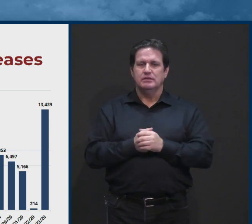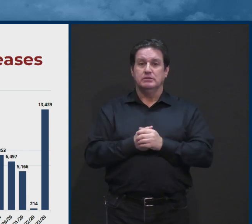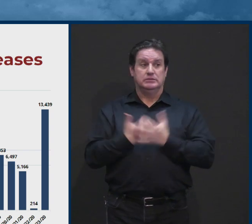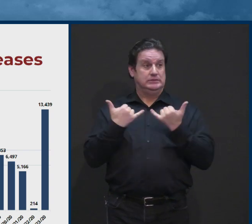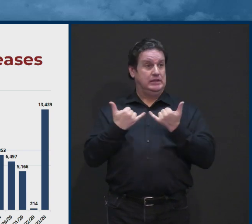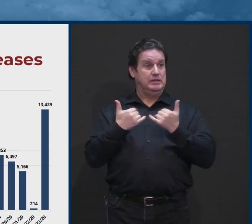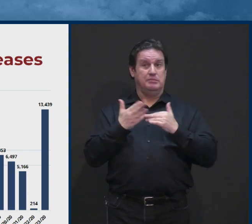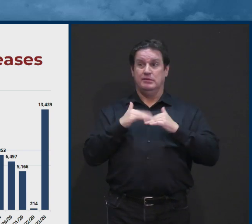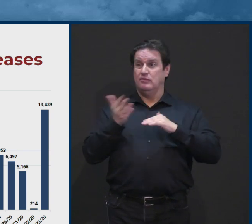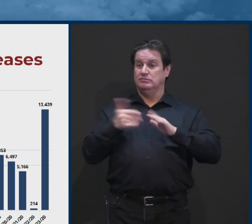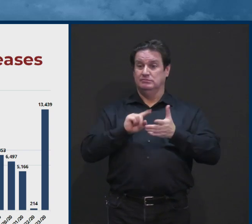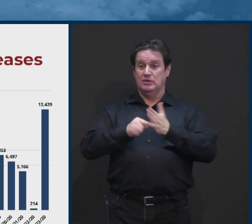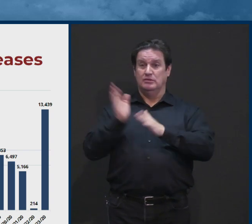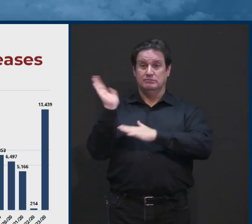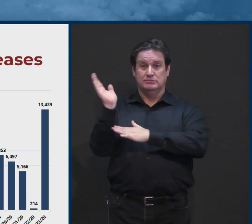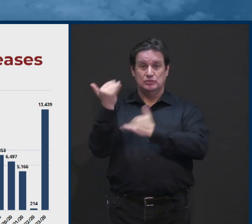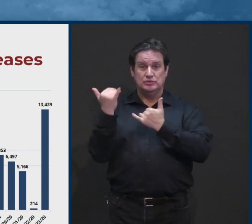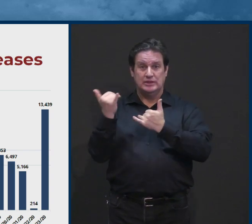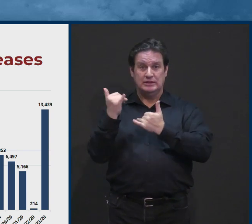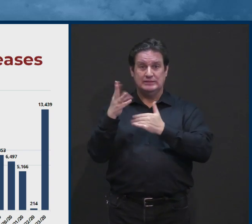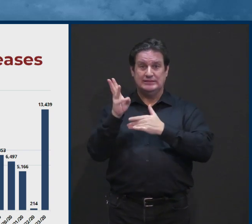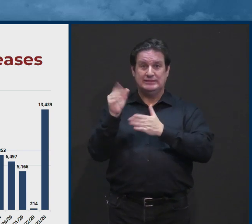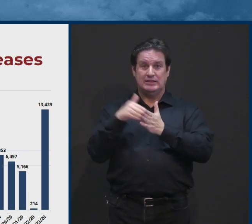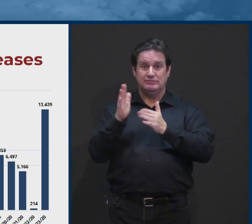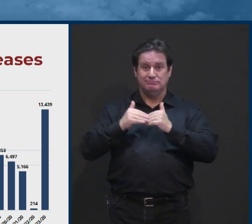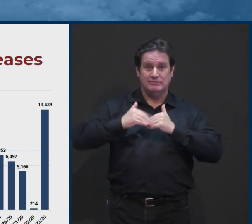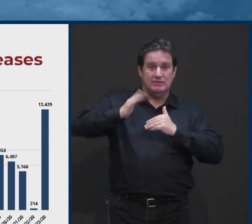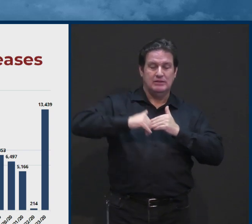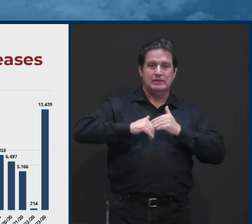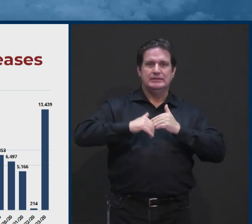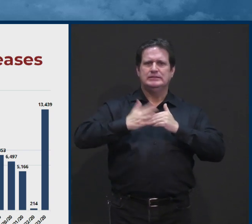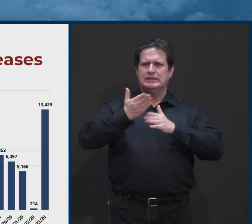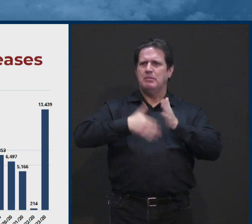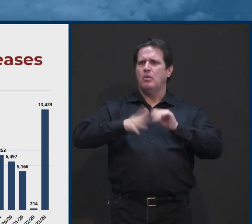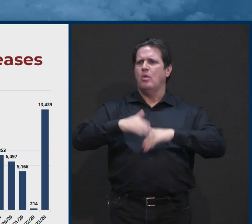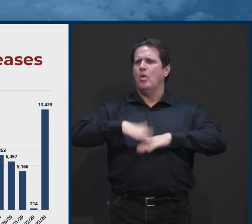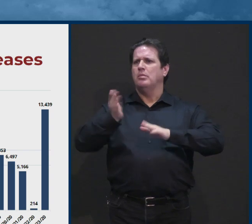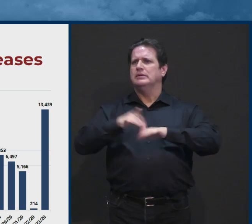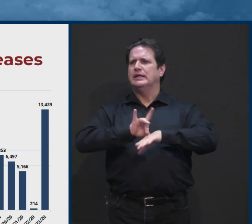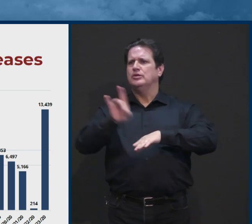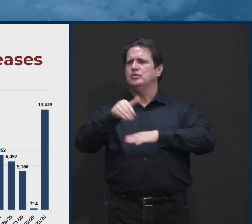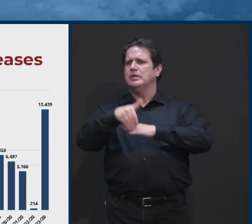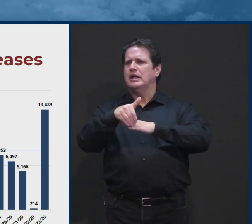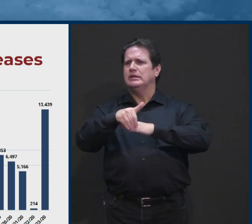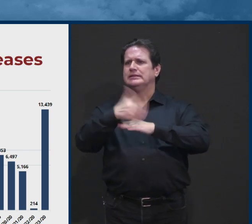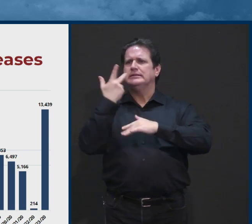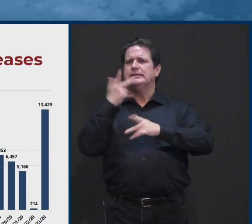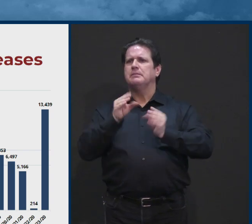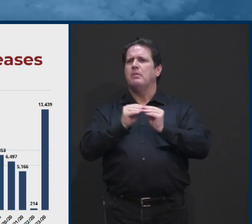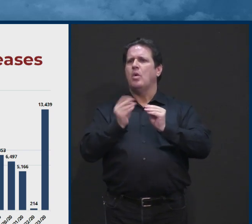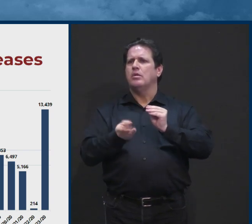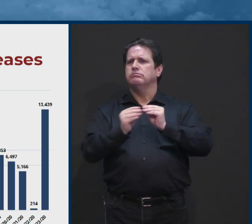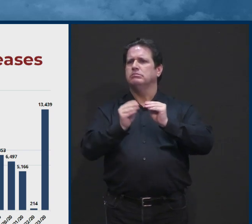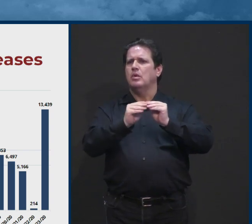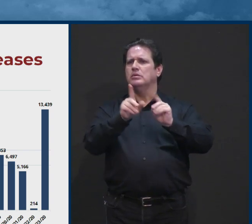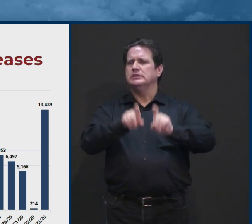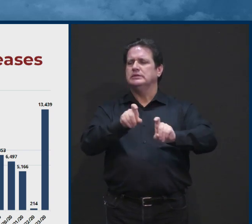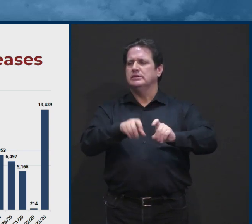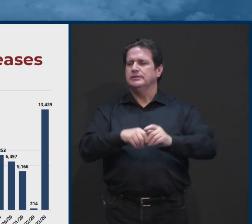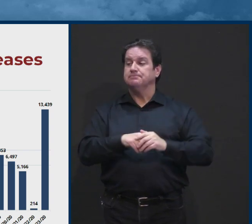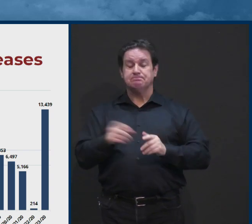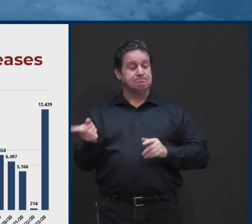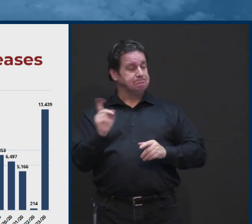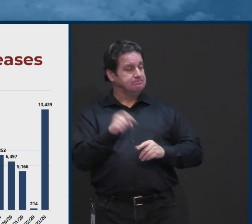today we were above 6,000, and we have sites that are open till 8 o'clock tonight, so still another 4 hours. So